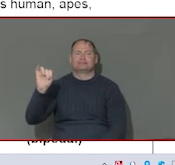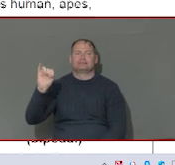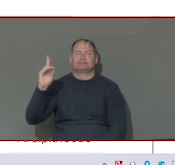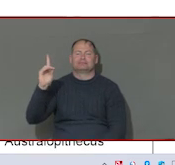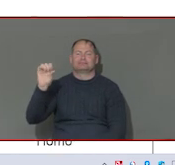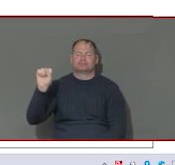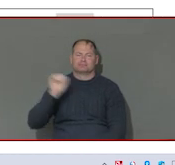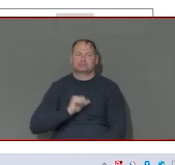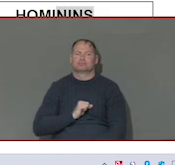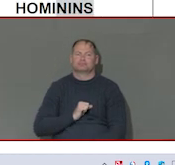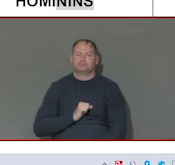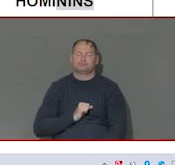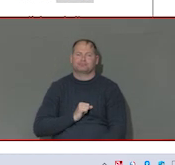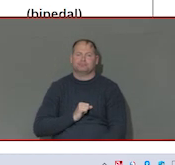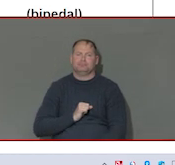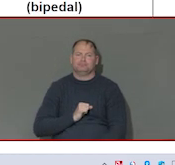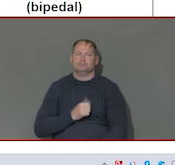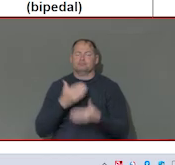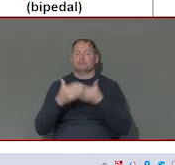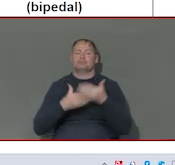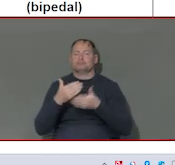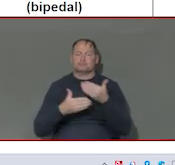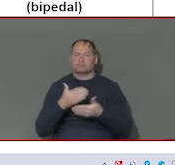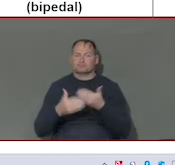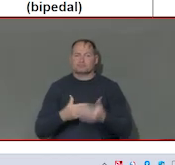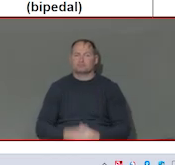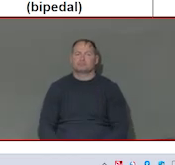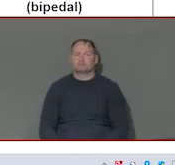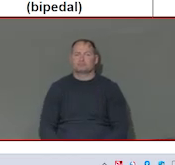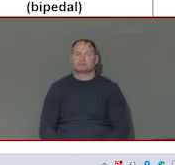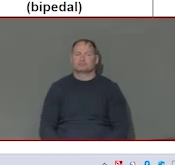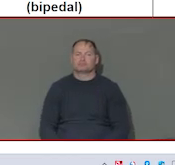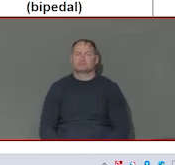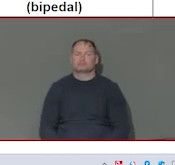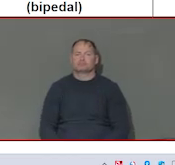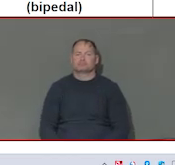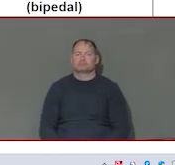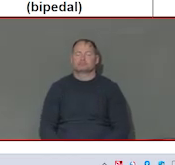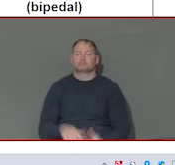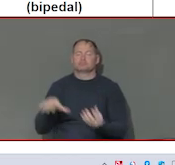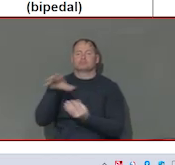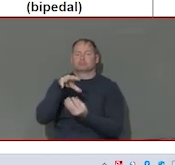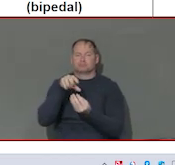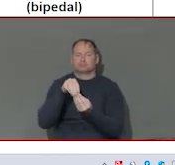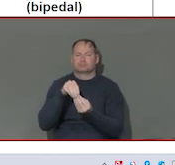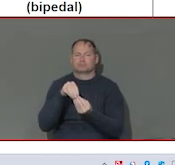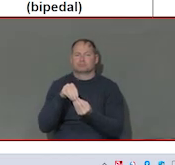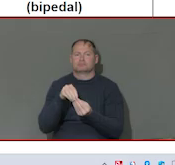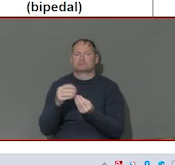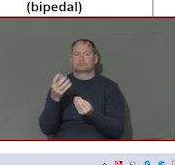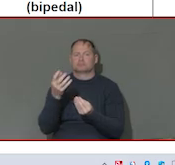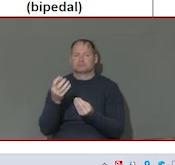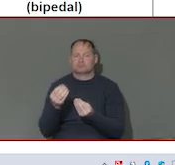moving forward also, in the family of Hominidae, it includes